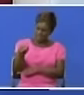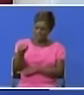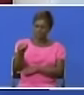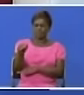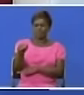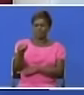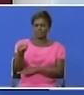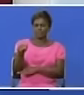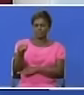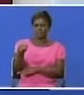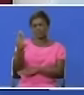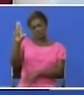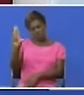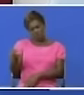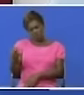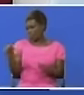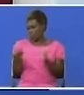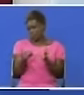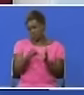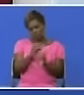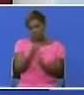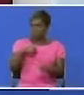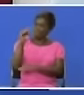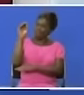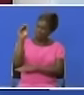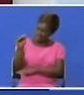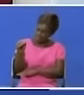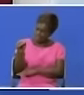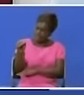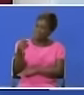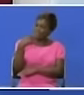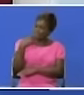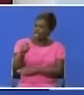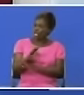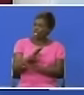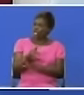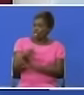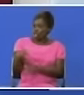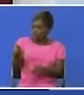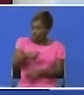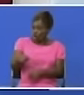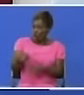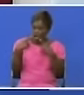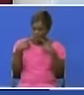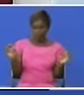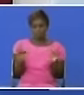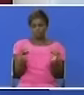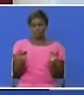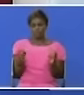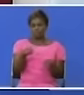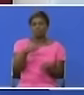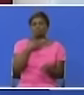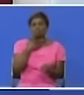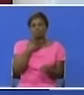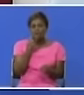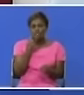going to continue? No, nothing wrong with it. I'm just asking, if he's saying that it is not subject to local broadcast regulations, absolutely. And you want to do